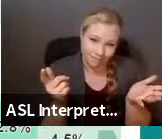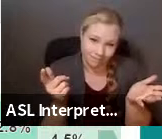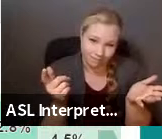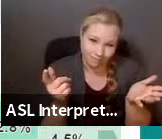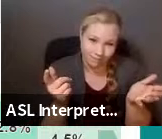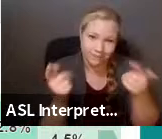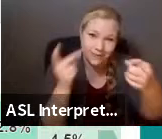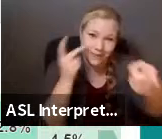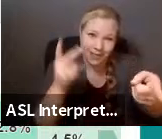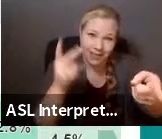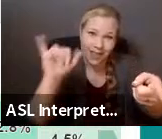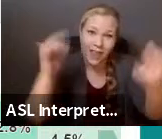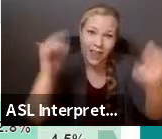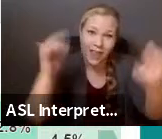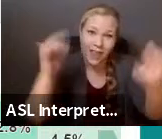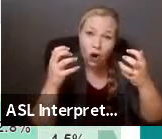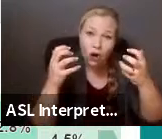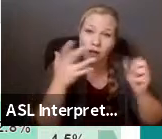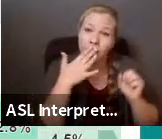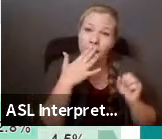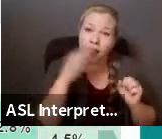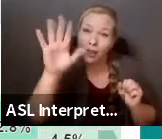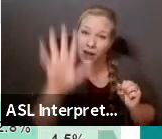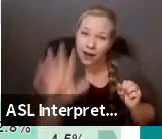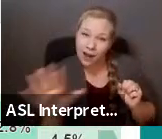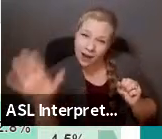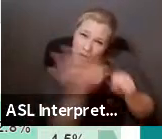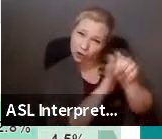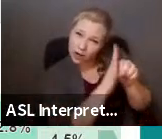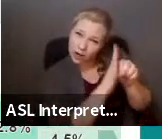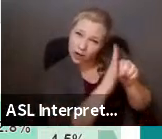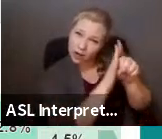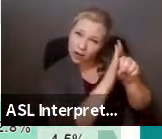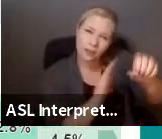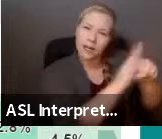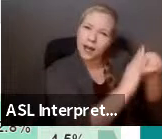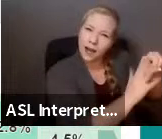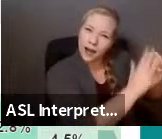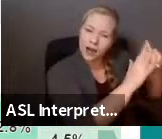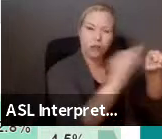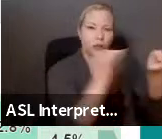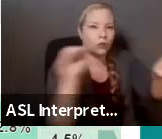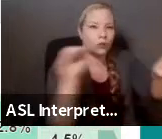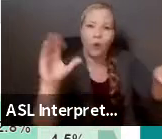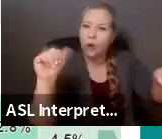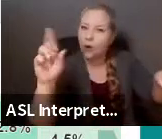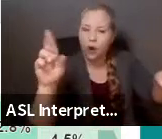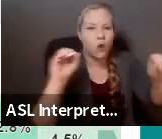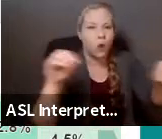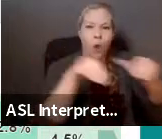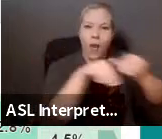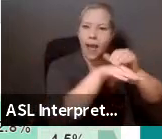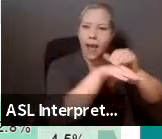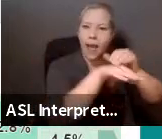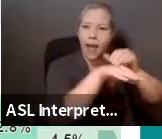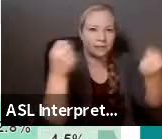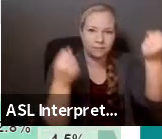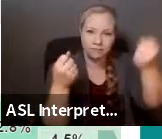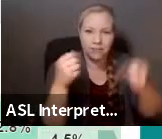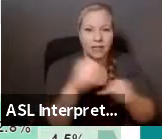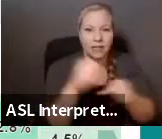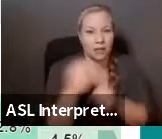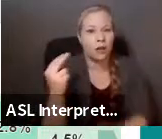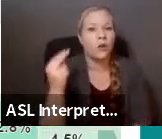higher proportions of people in those areas that don't have access to a vehicle. A lot of that is in the northern Vancouver